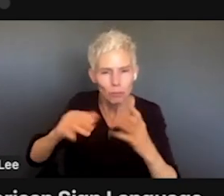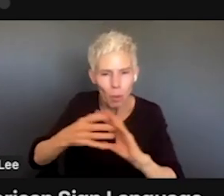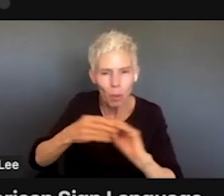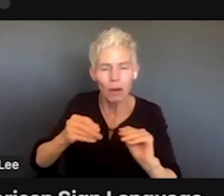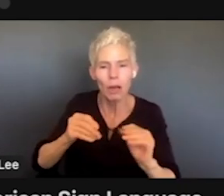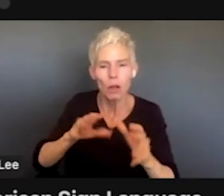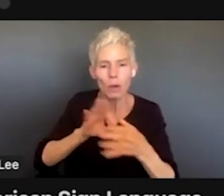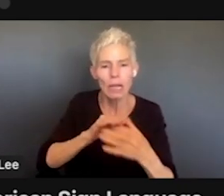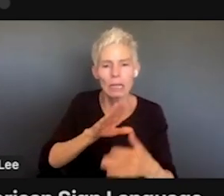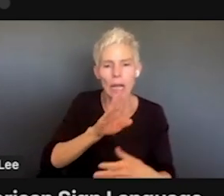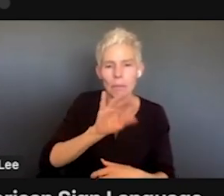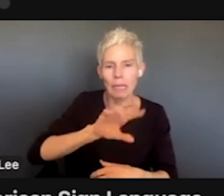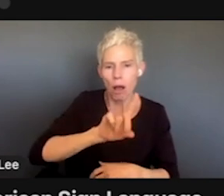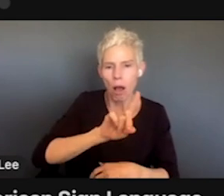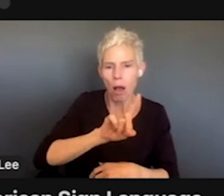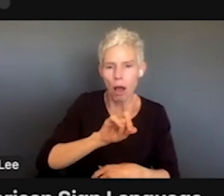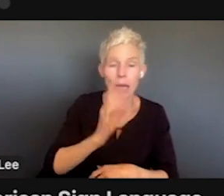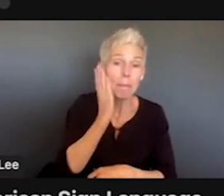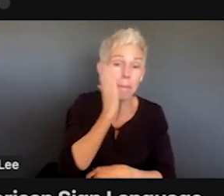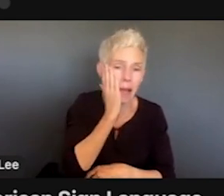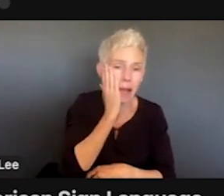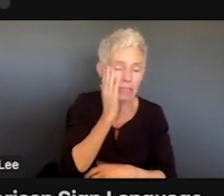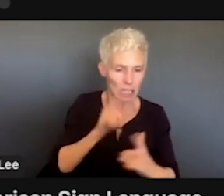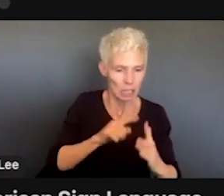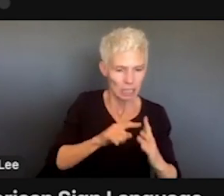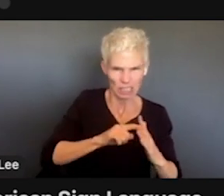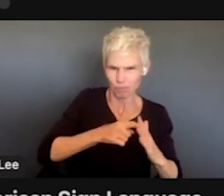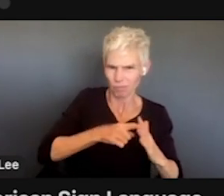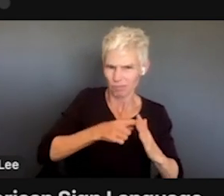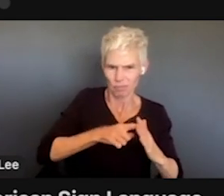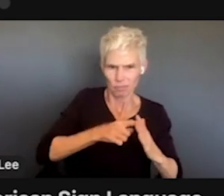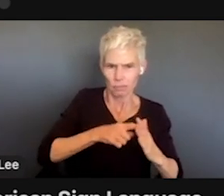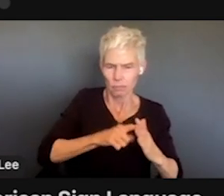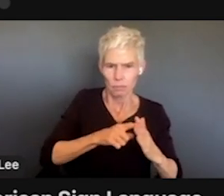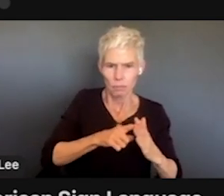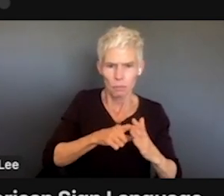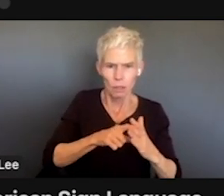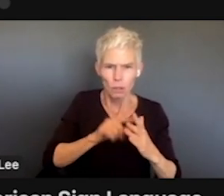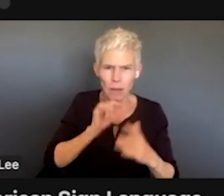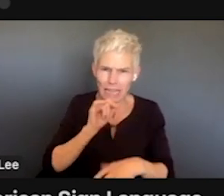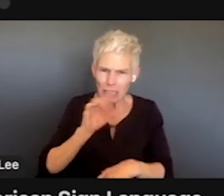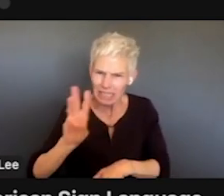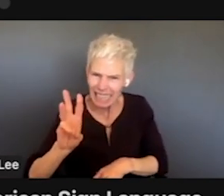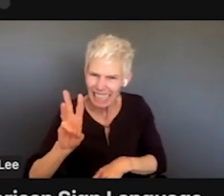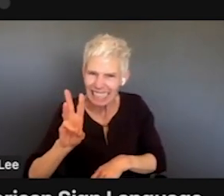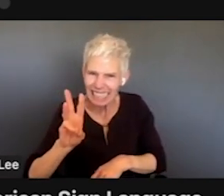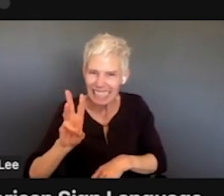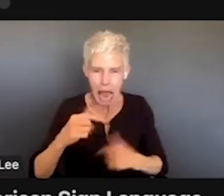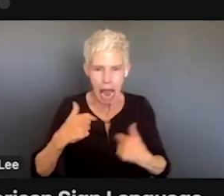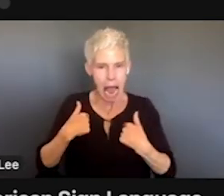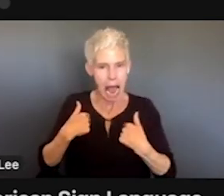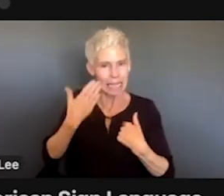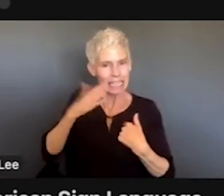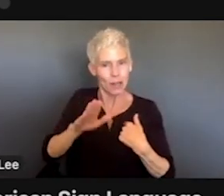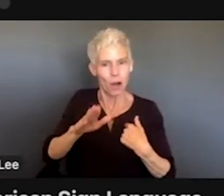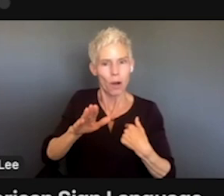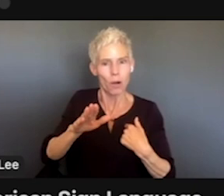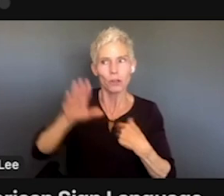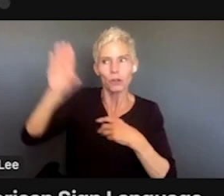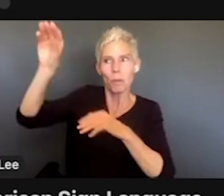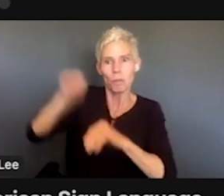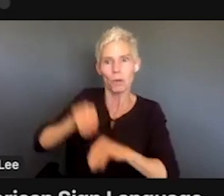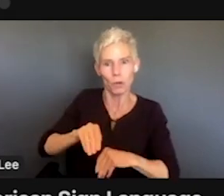Beyond Beds starts from the very beginning. Were you 6 years old? And I didn't know you were an immigrant to this country.